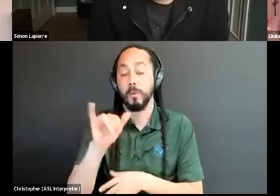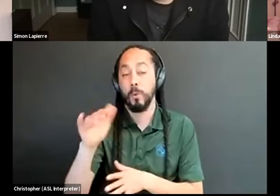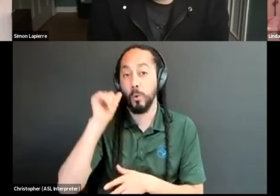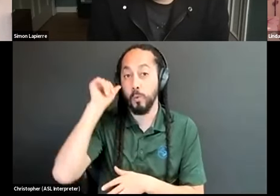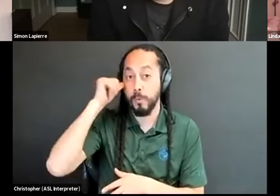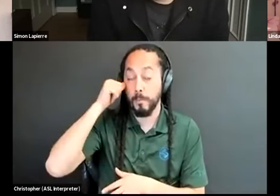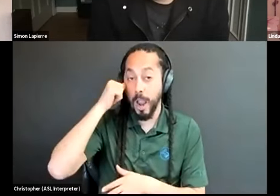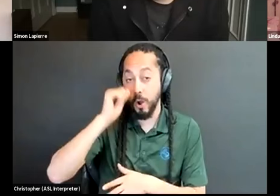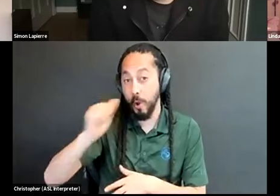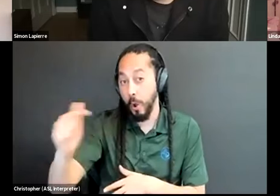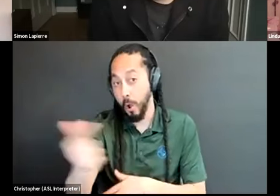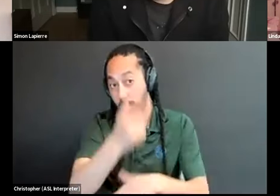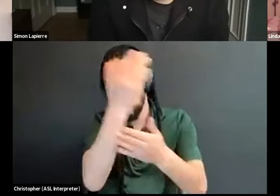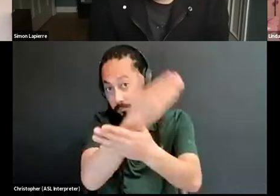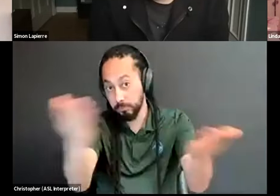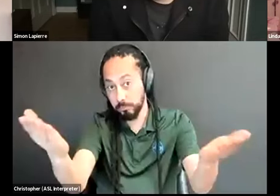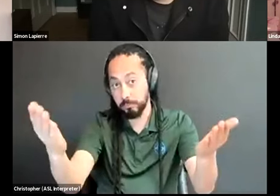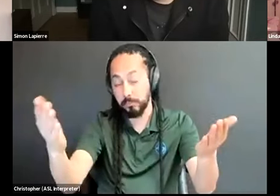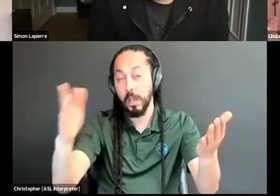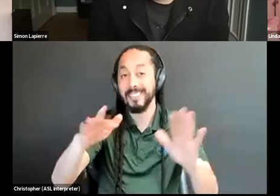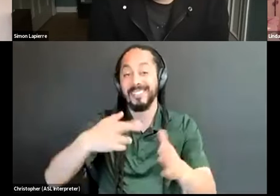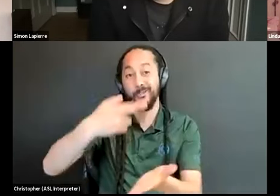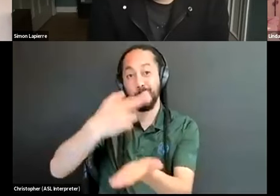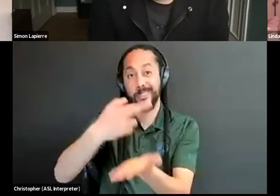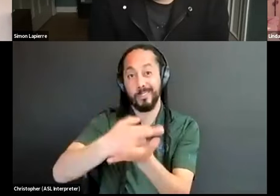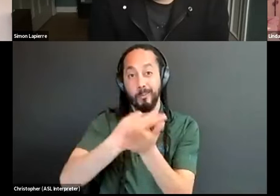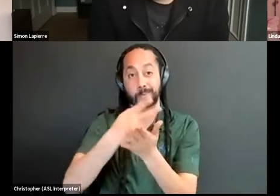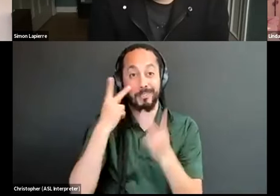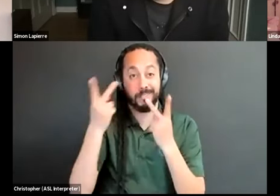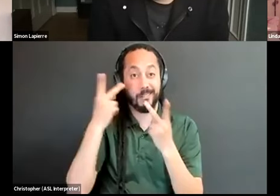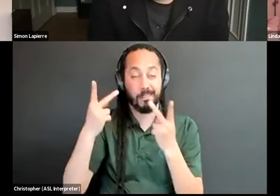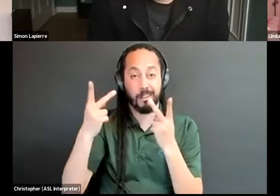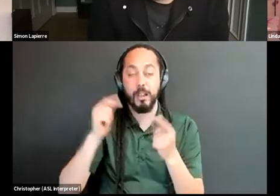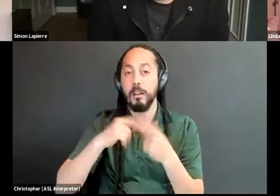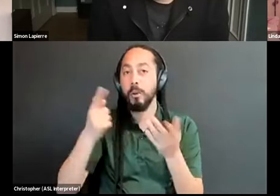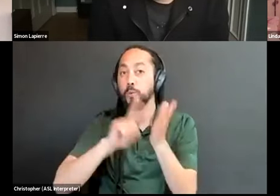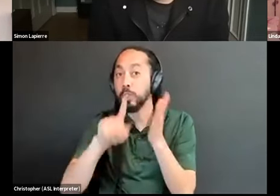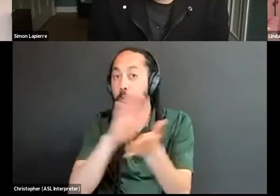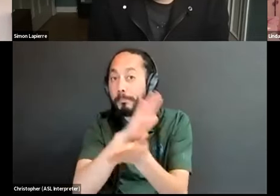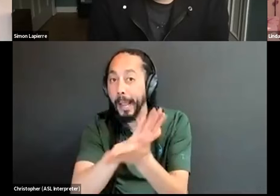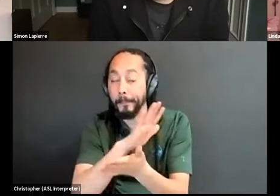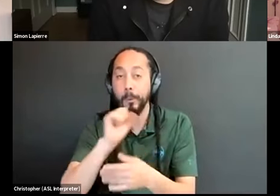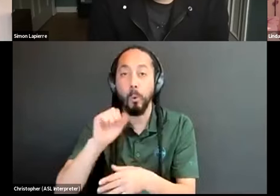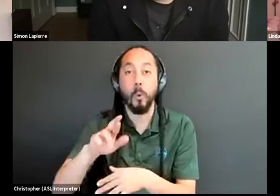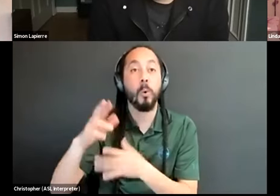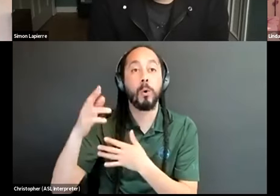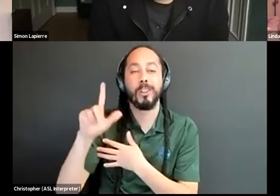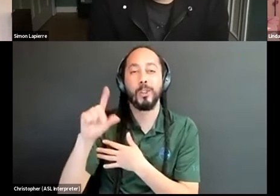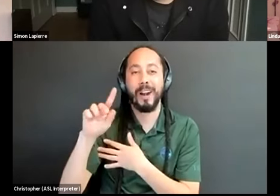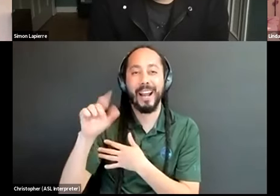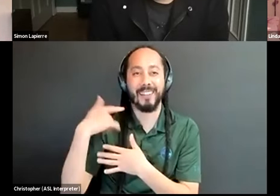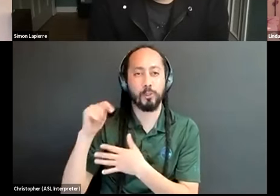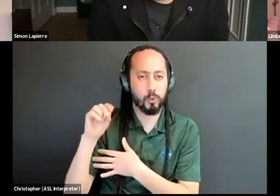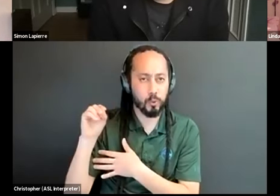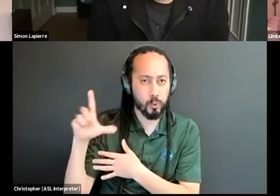the resources that people have shared with us, whether those are research papers or the tools that Loretta discussed, that we